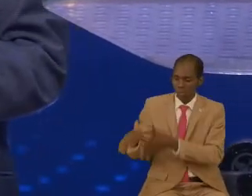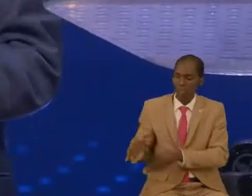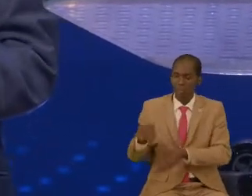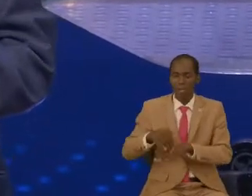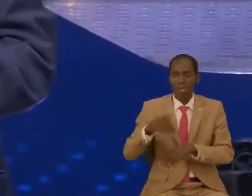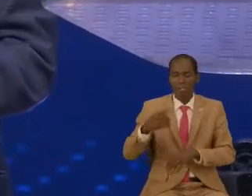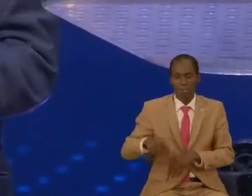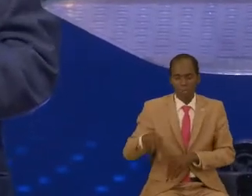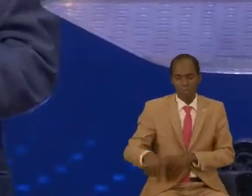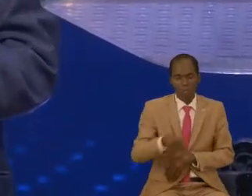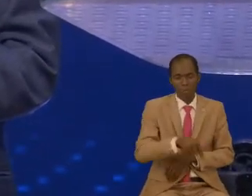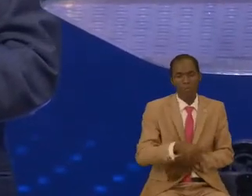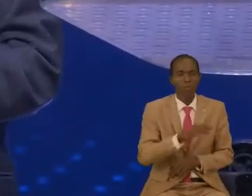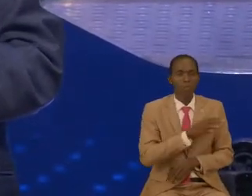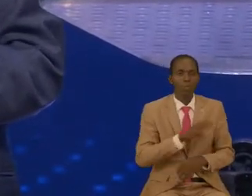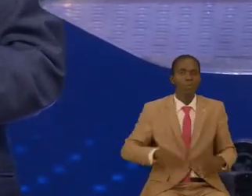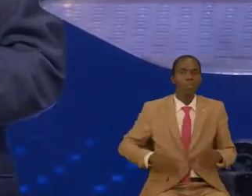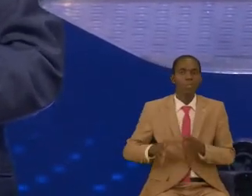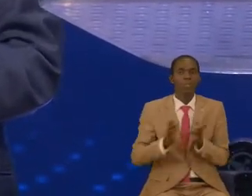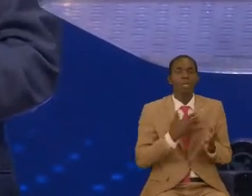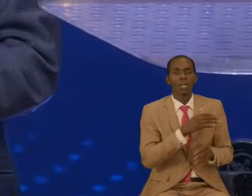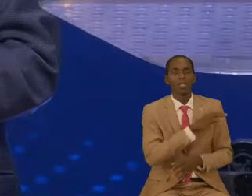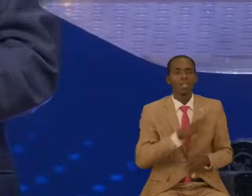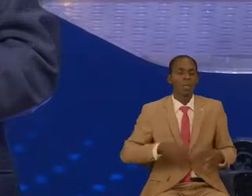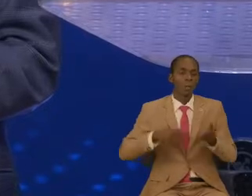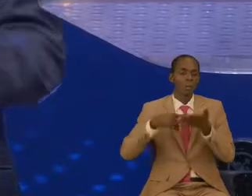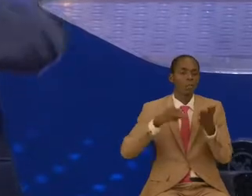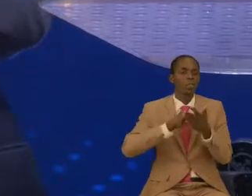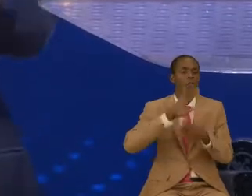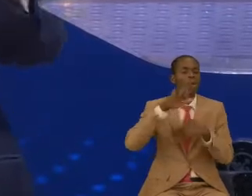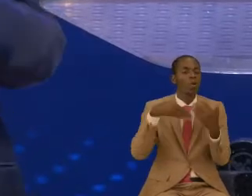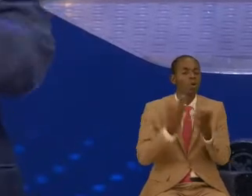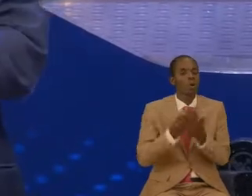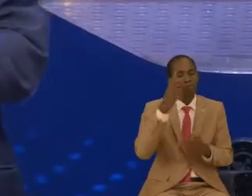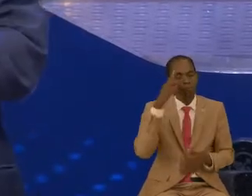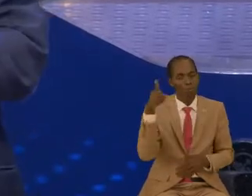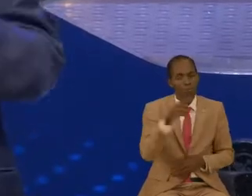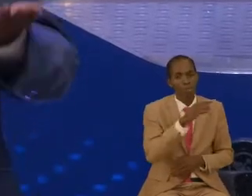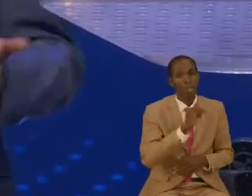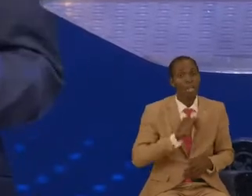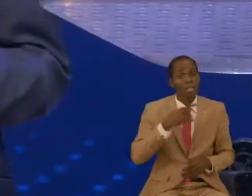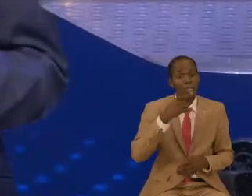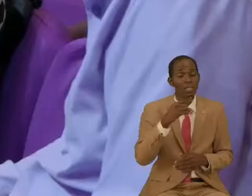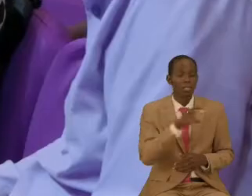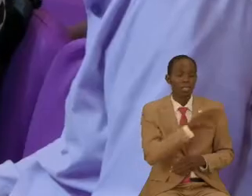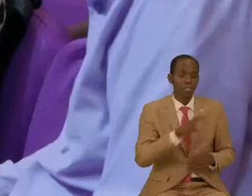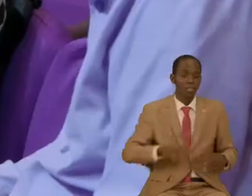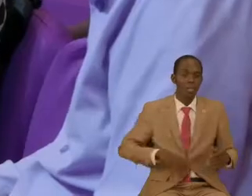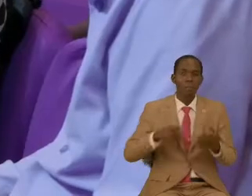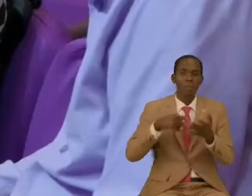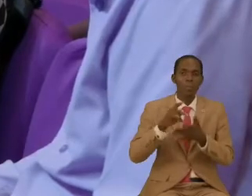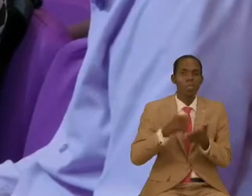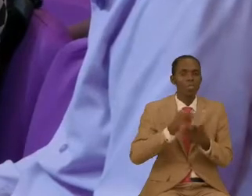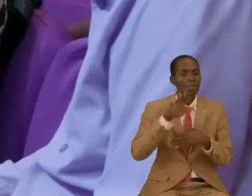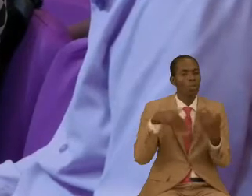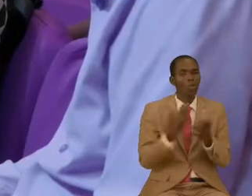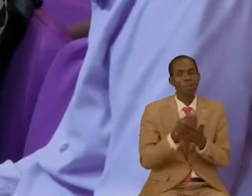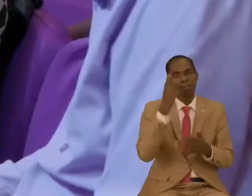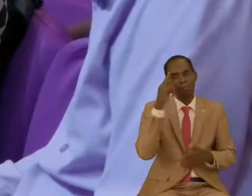and Christ paid it all for you. I said, Christ paid it all for you. And